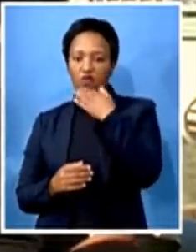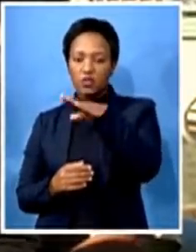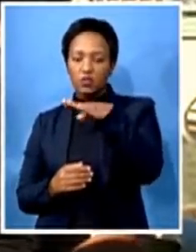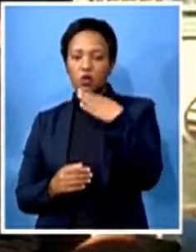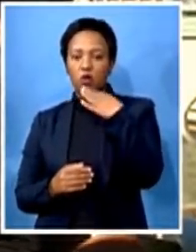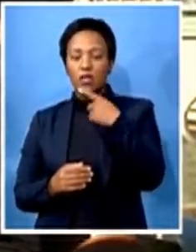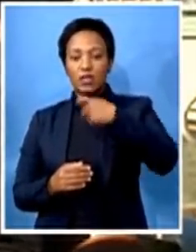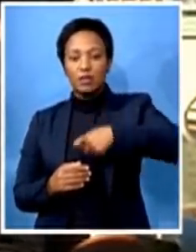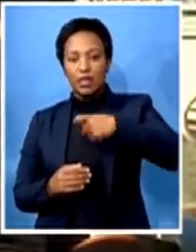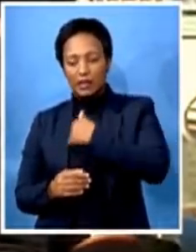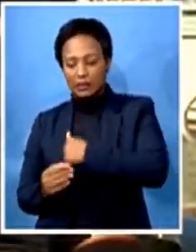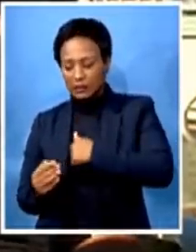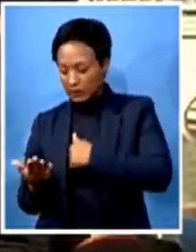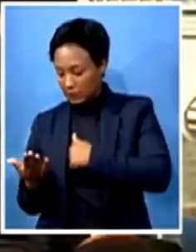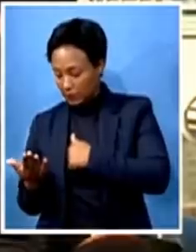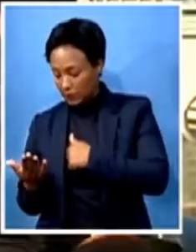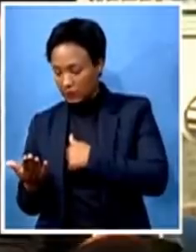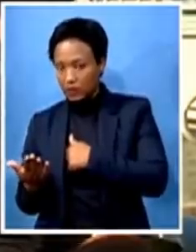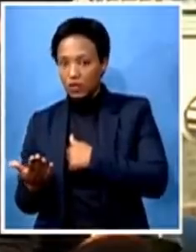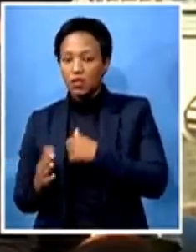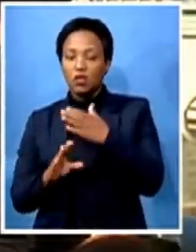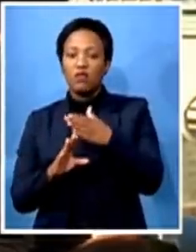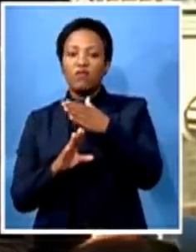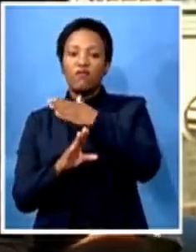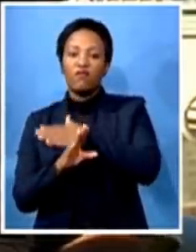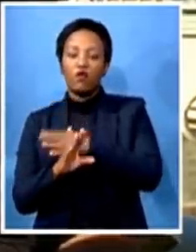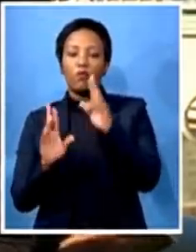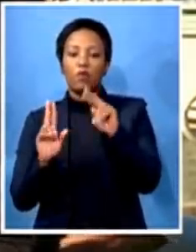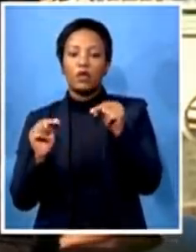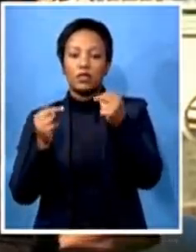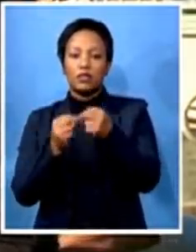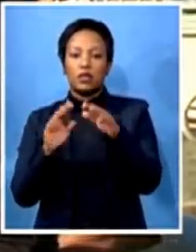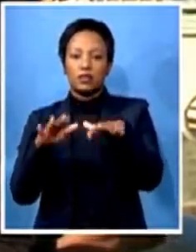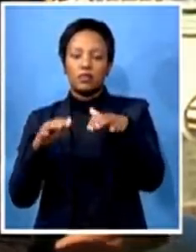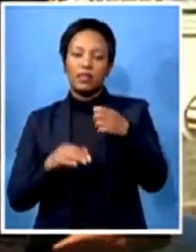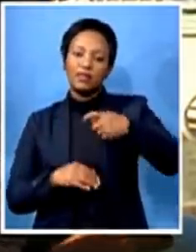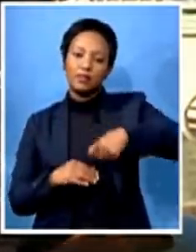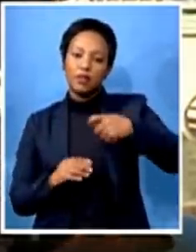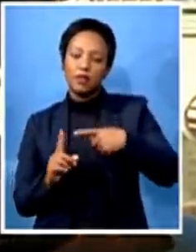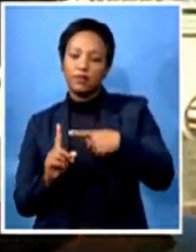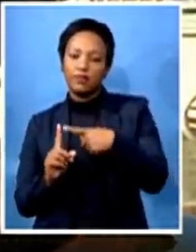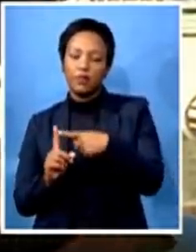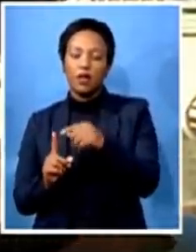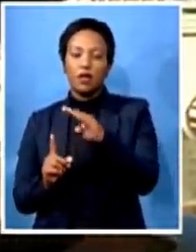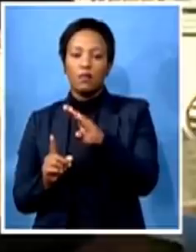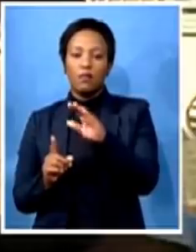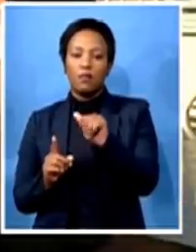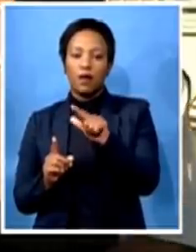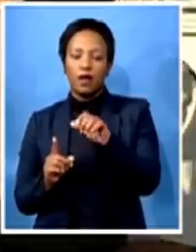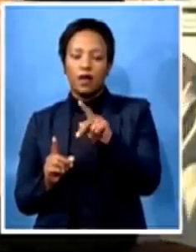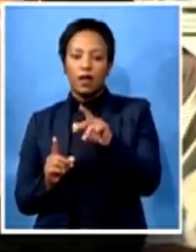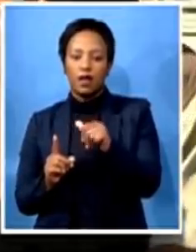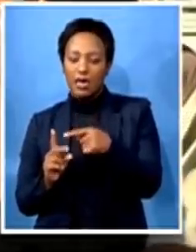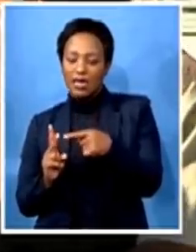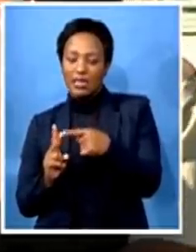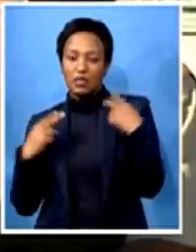the former National Assembly speaker, Baleka Mbete, and the former safety and security minister, Sidney Mufumamadi. But people